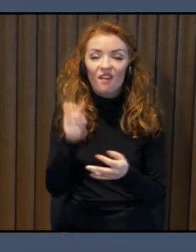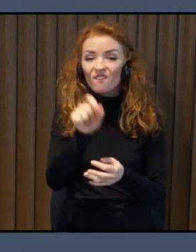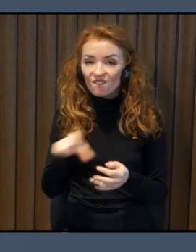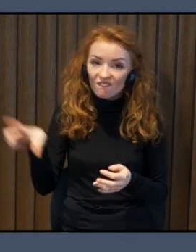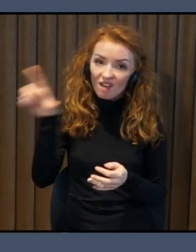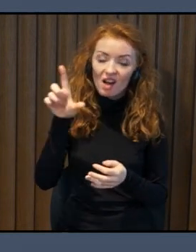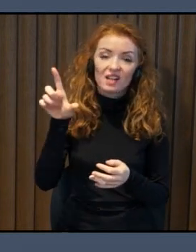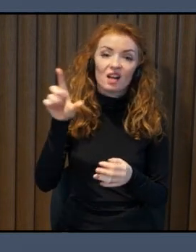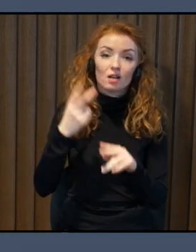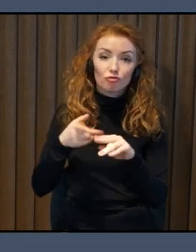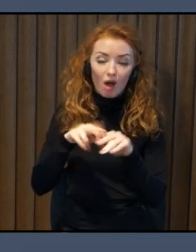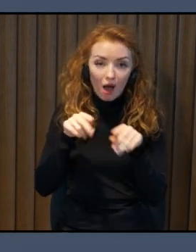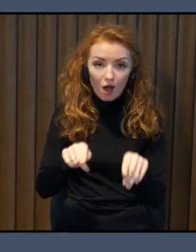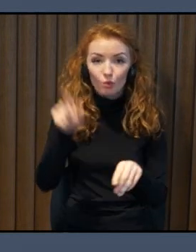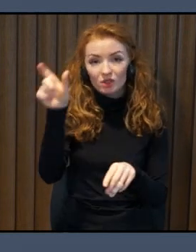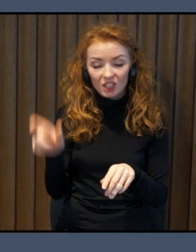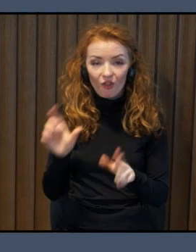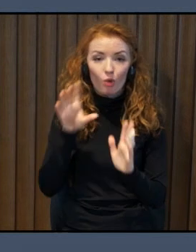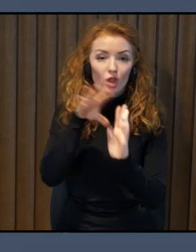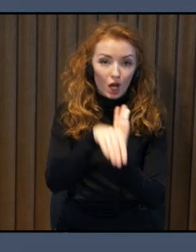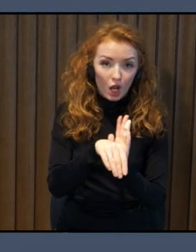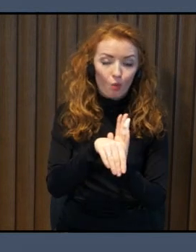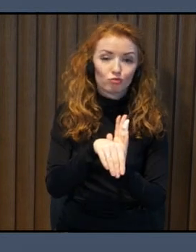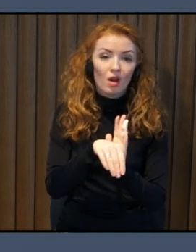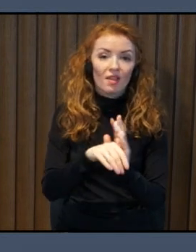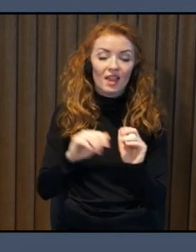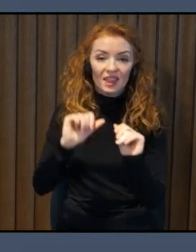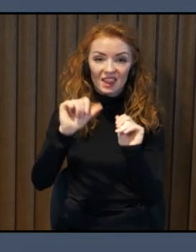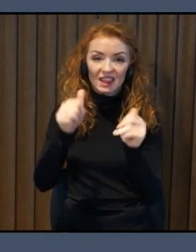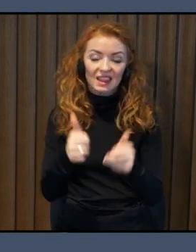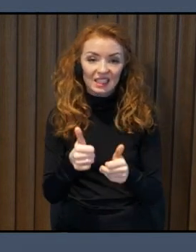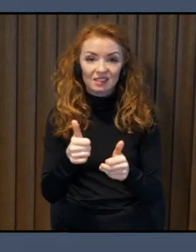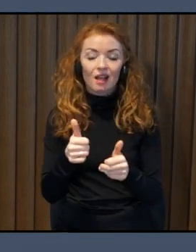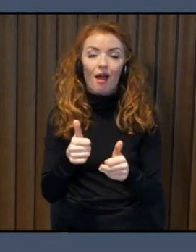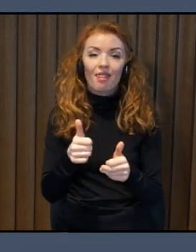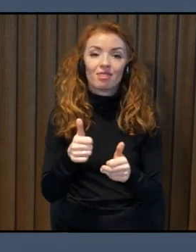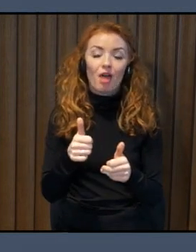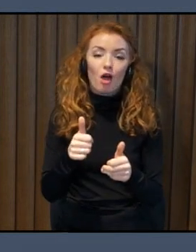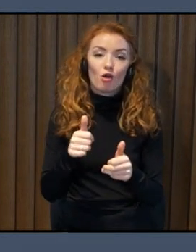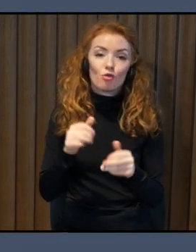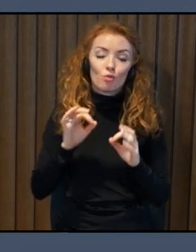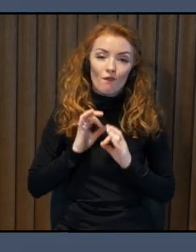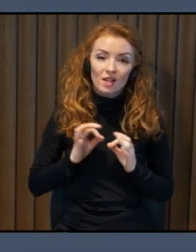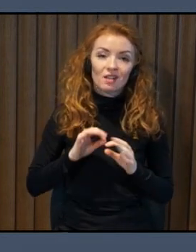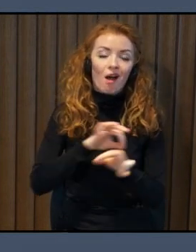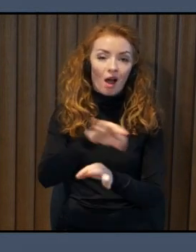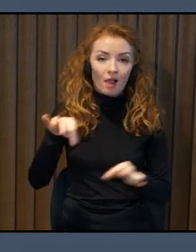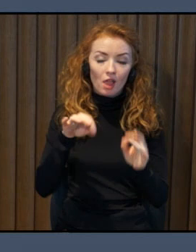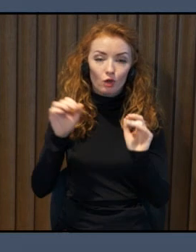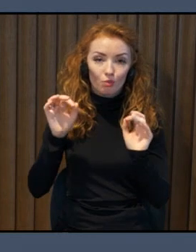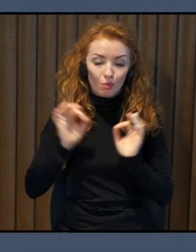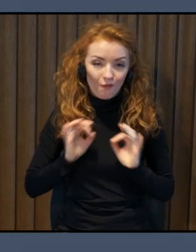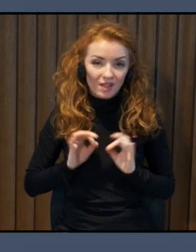a sense that we promote inclusion of those people in